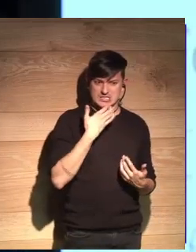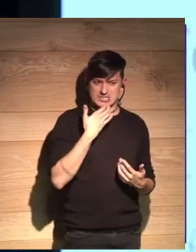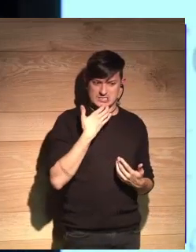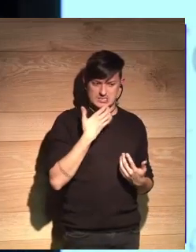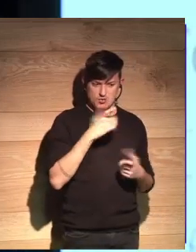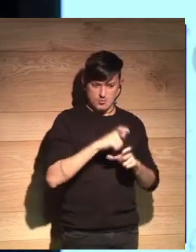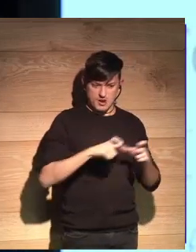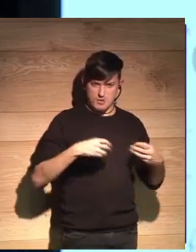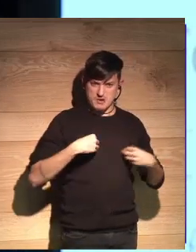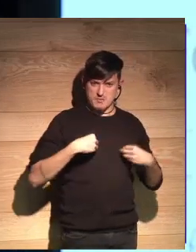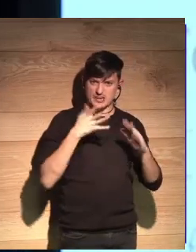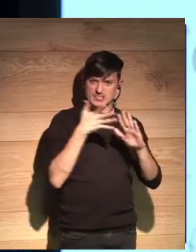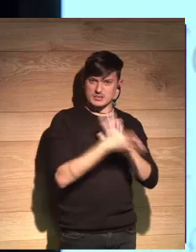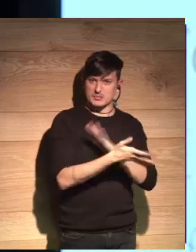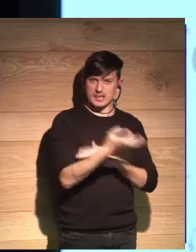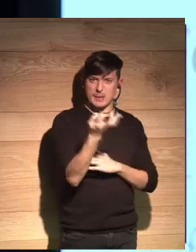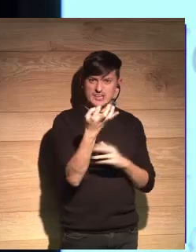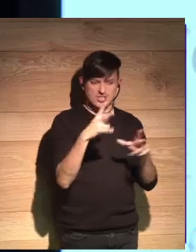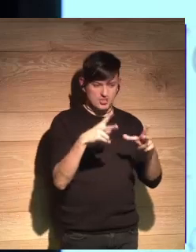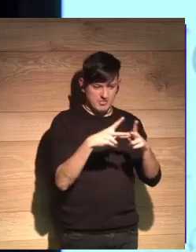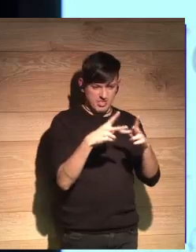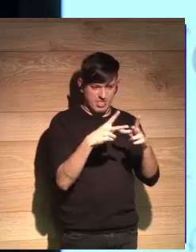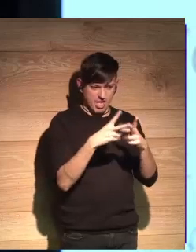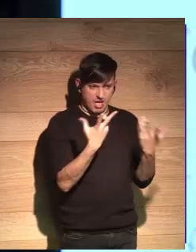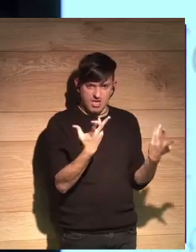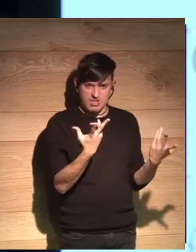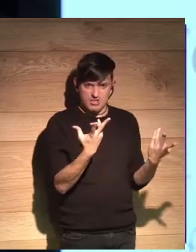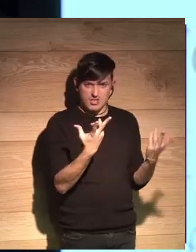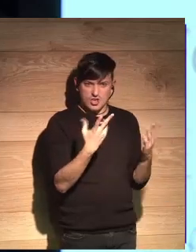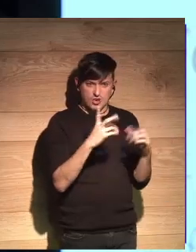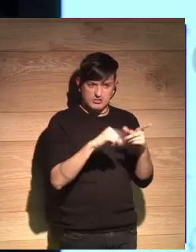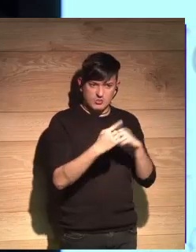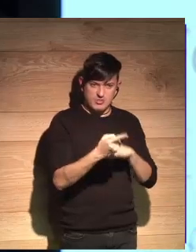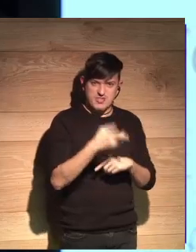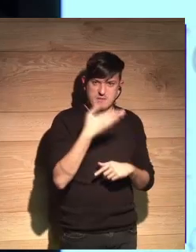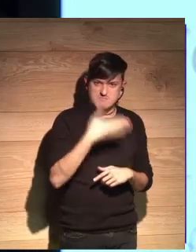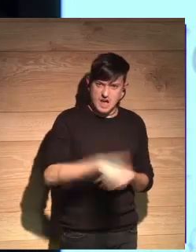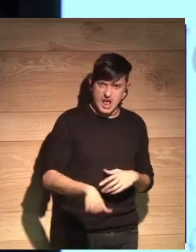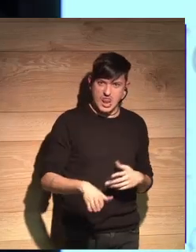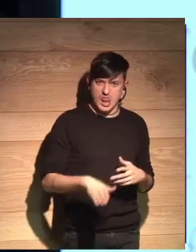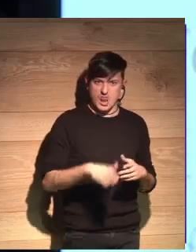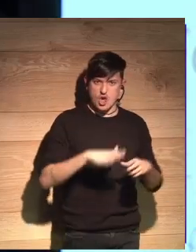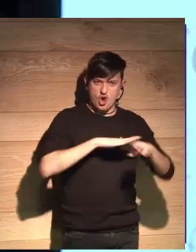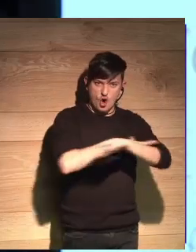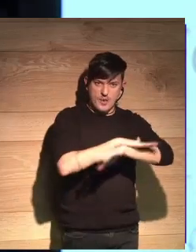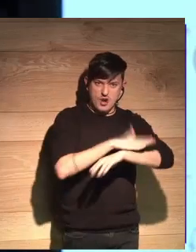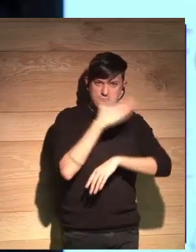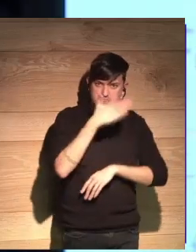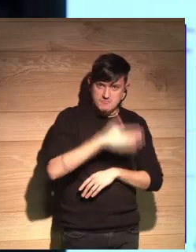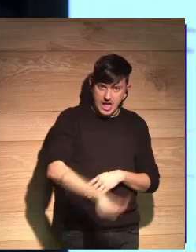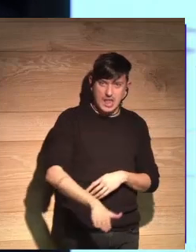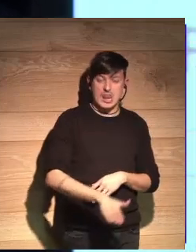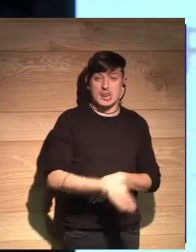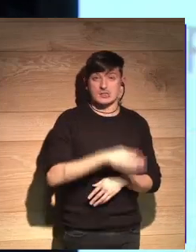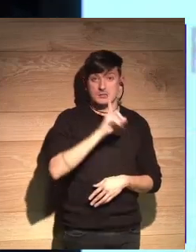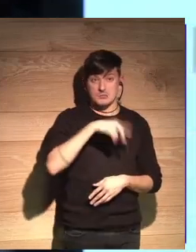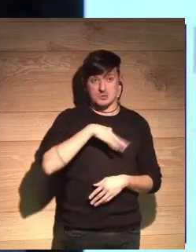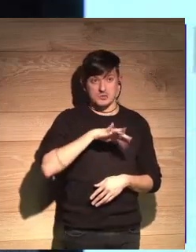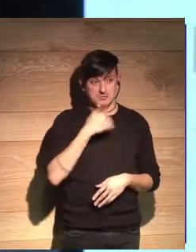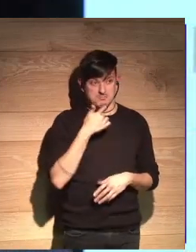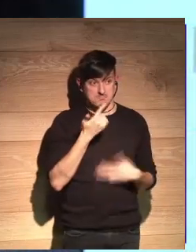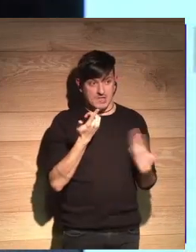rule forever? So many of them come up with these scenarios, which is again a good idea to think, well, how do I distribute